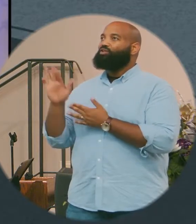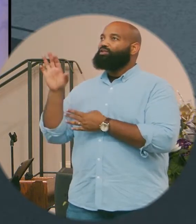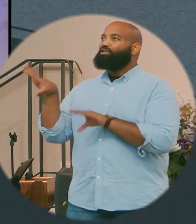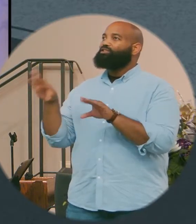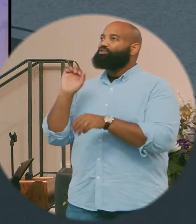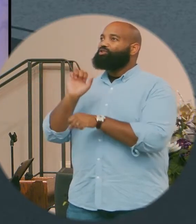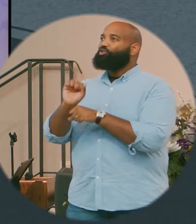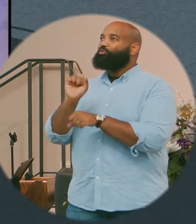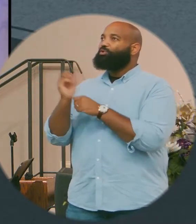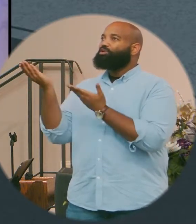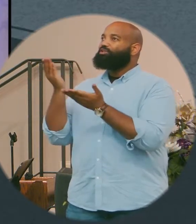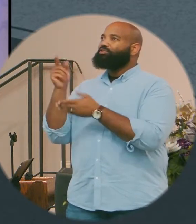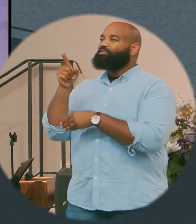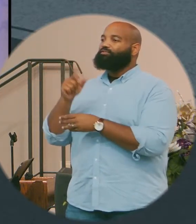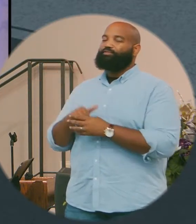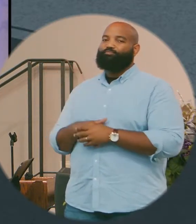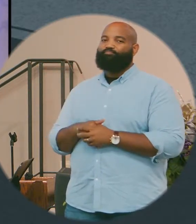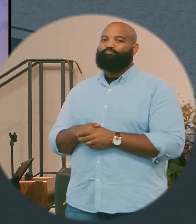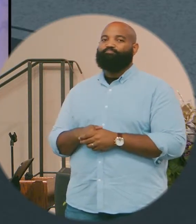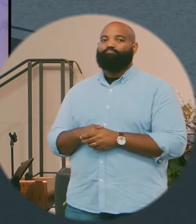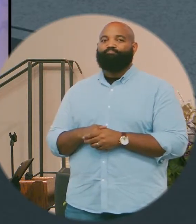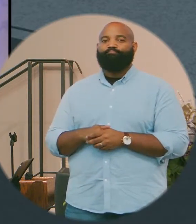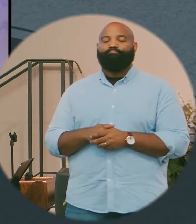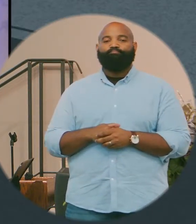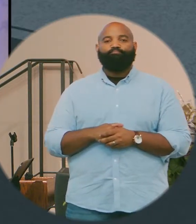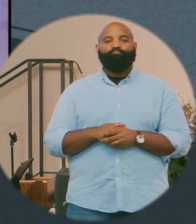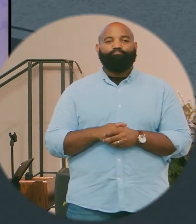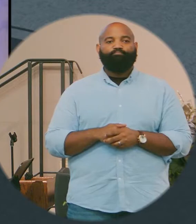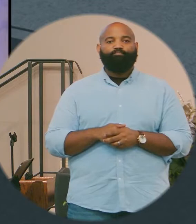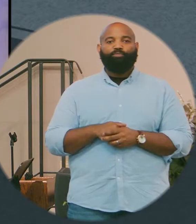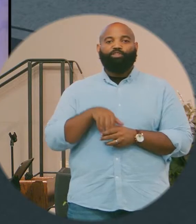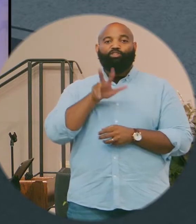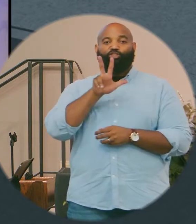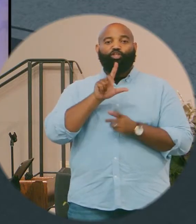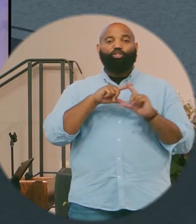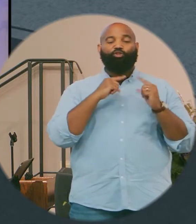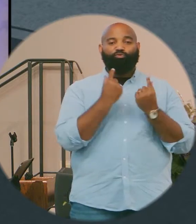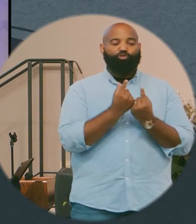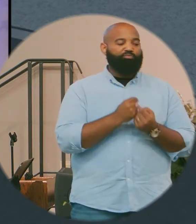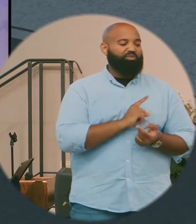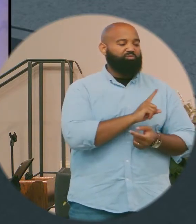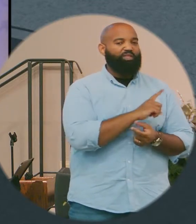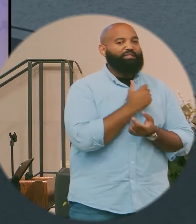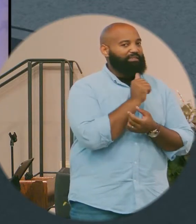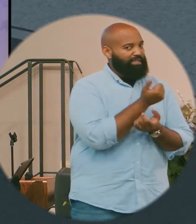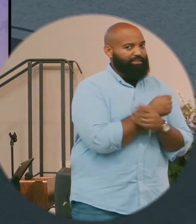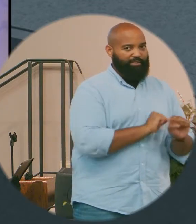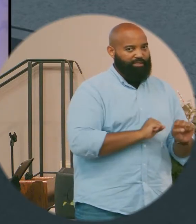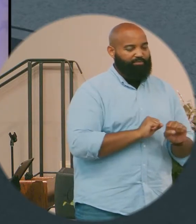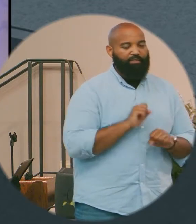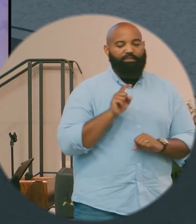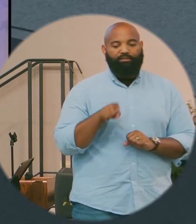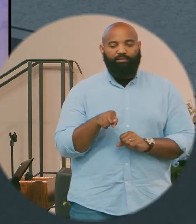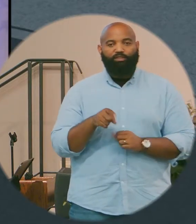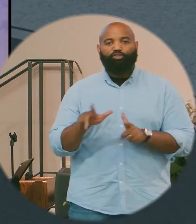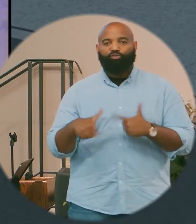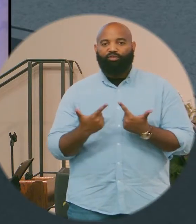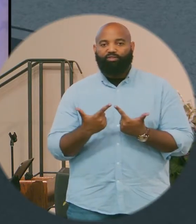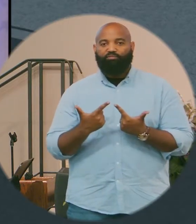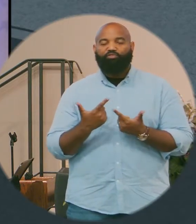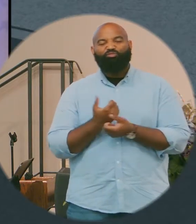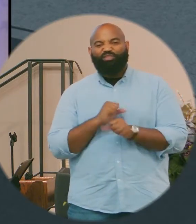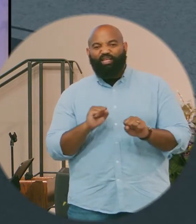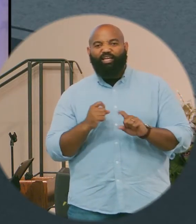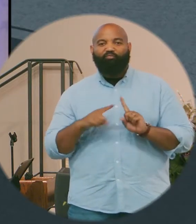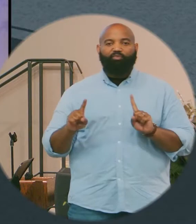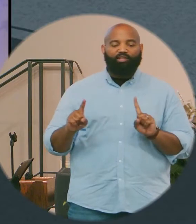of God. I know it's not easy. I have on a white